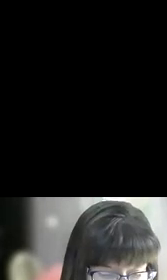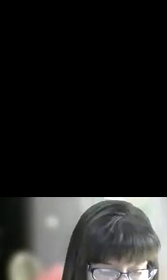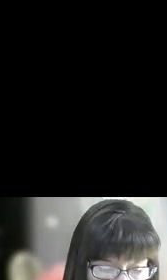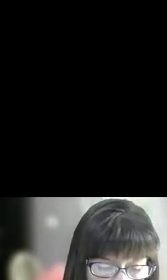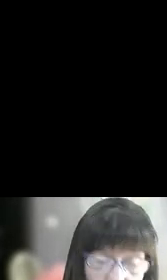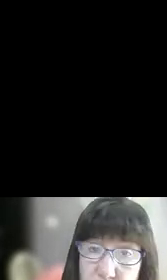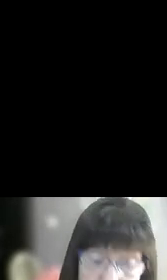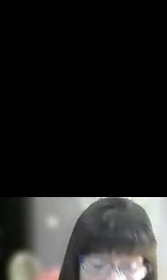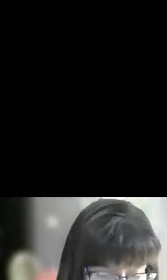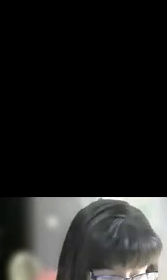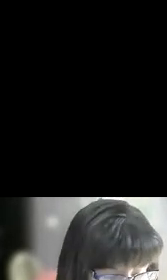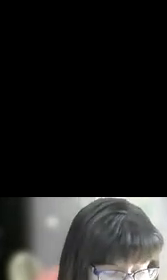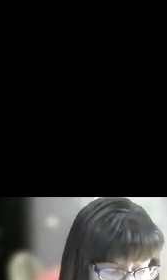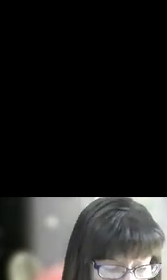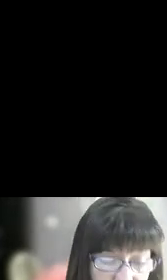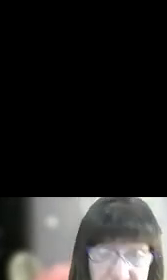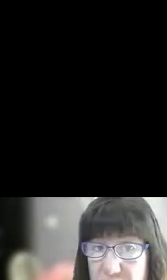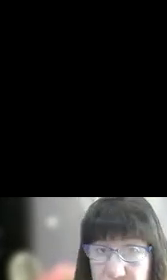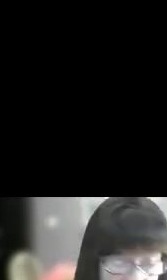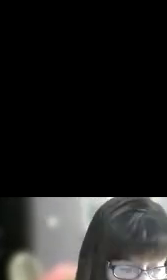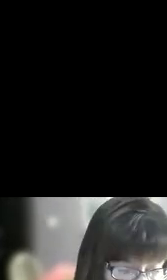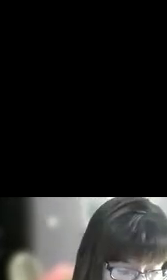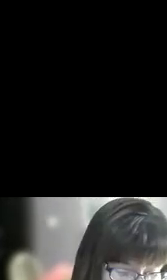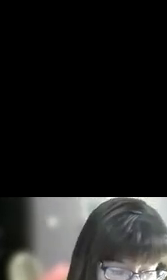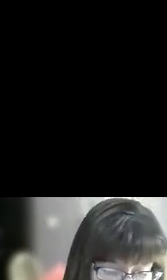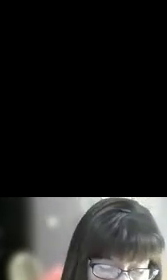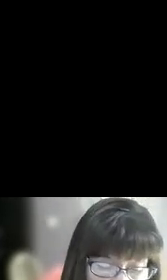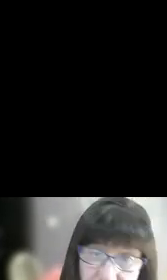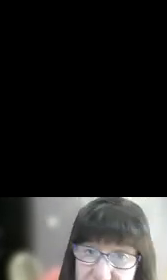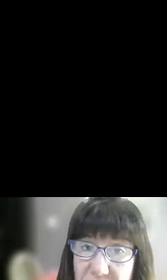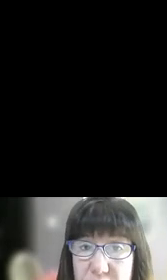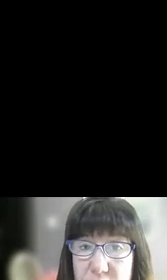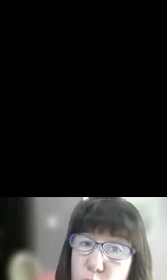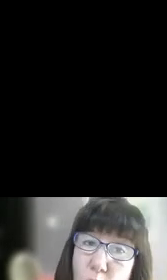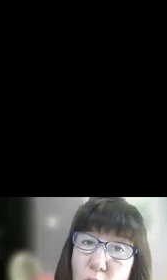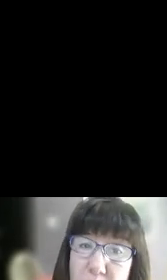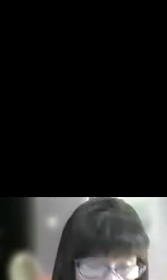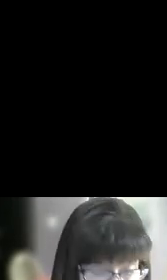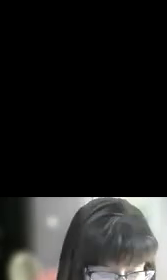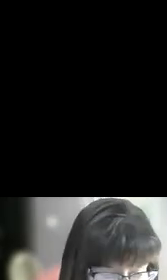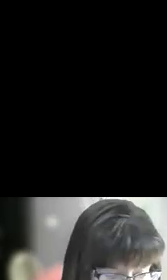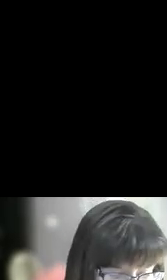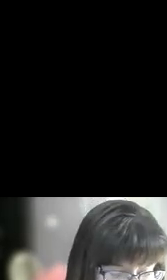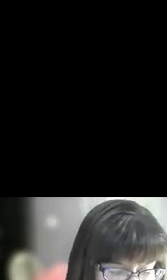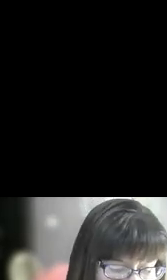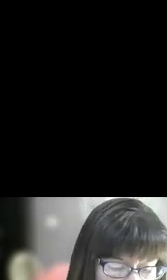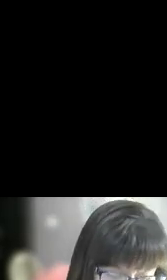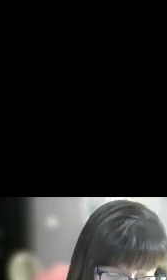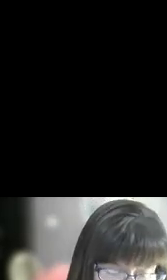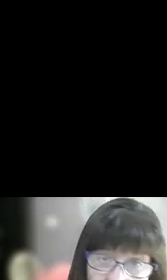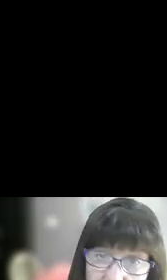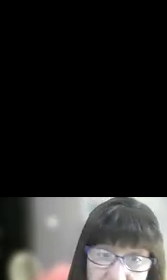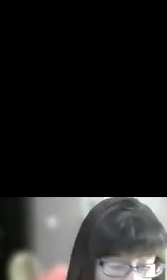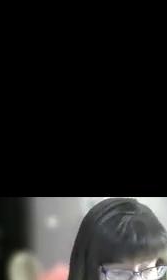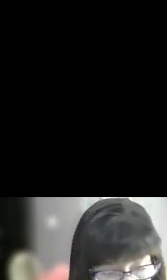like. Dr. Sean Carlton from Native Studies and History is hosting one of these lectures tomorrow, Thursday. In the